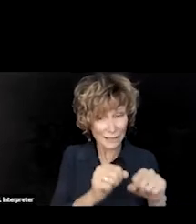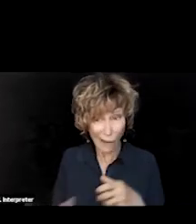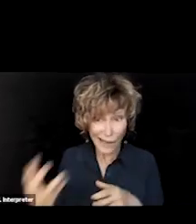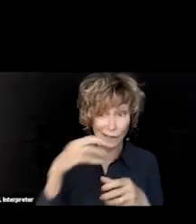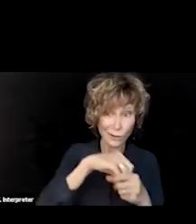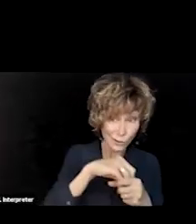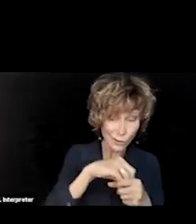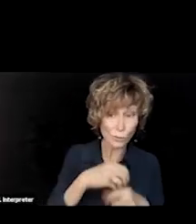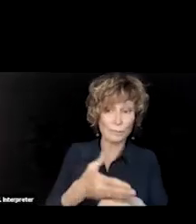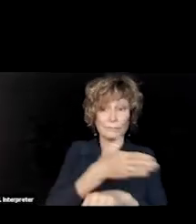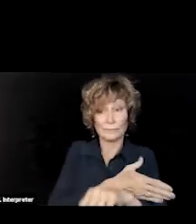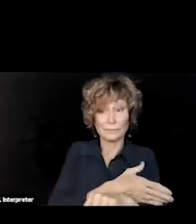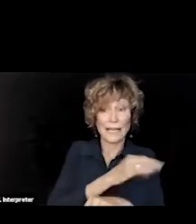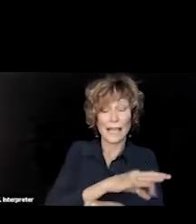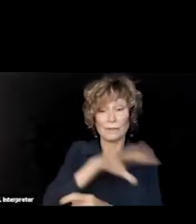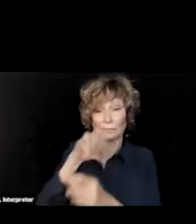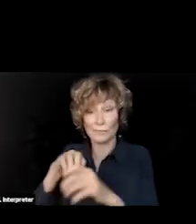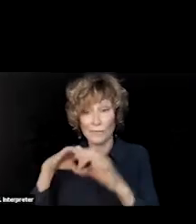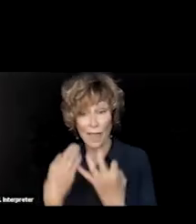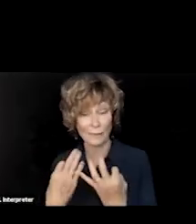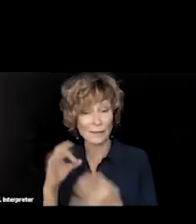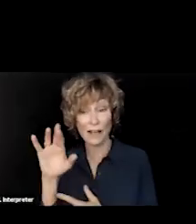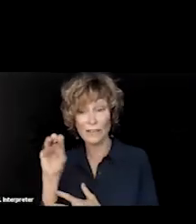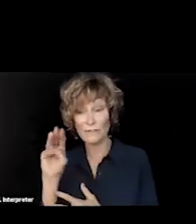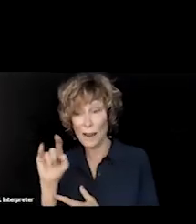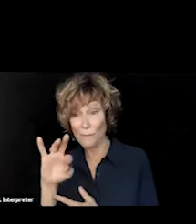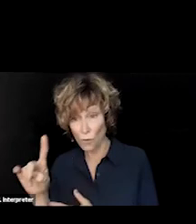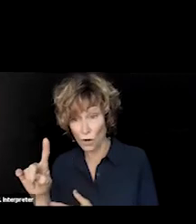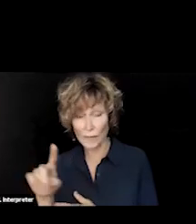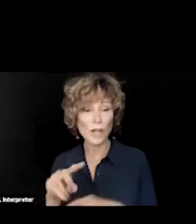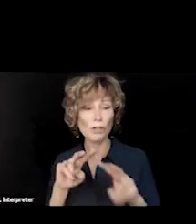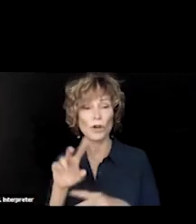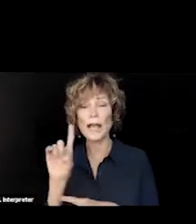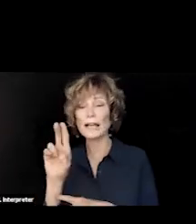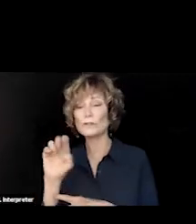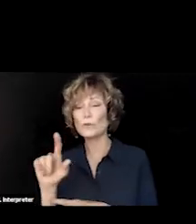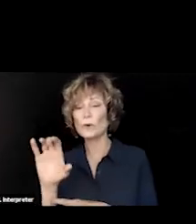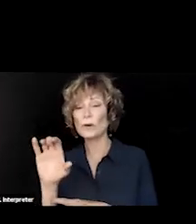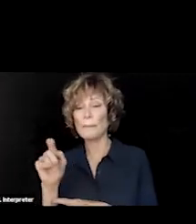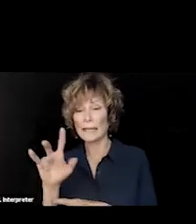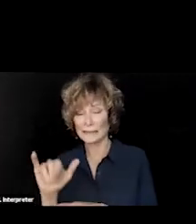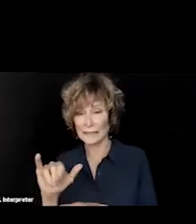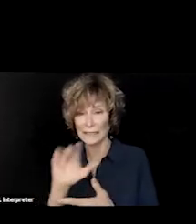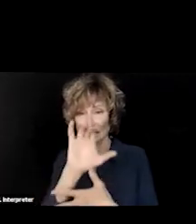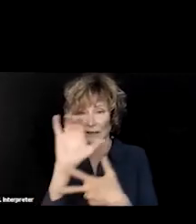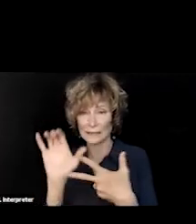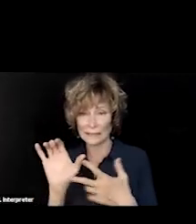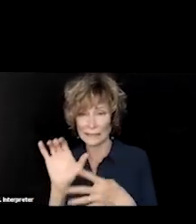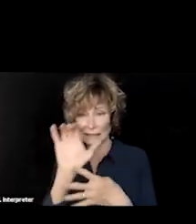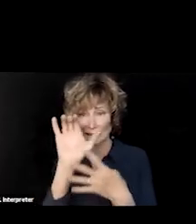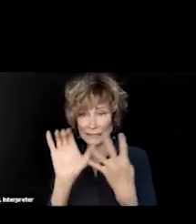with families. The framework urges us to expand dual capacity in the 4 C's.